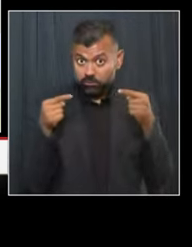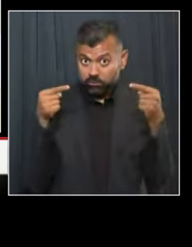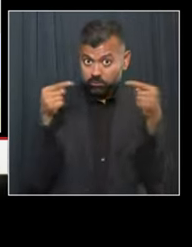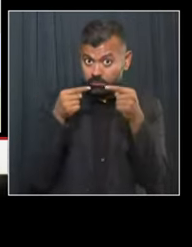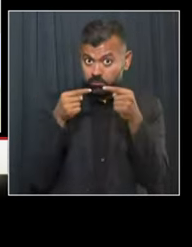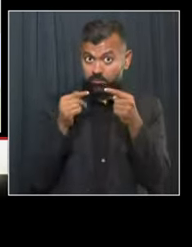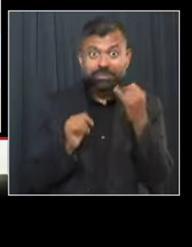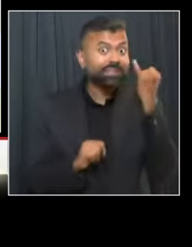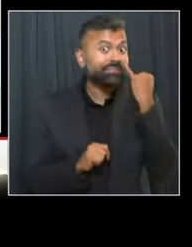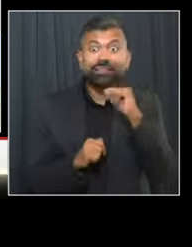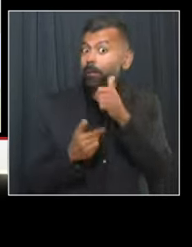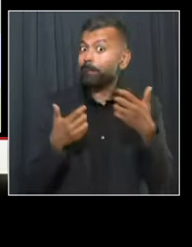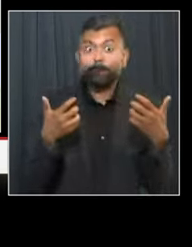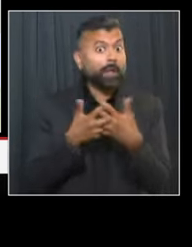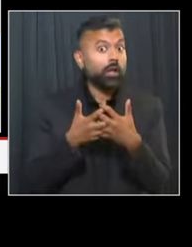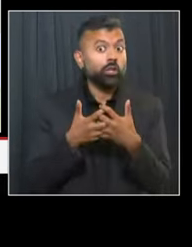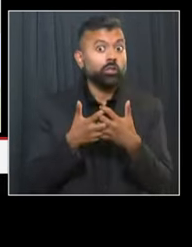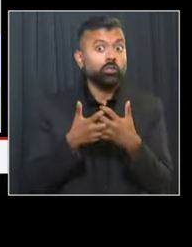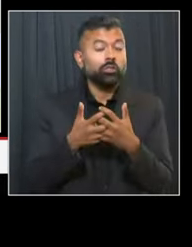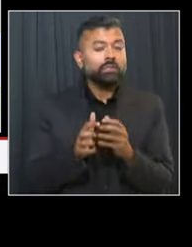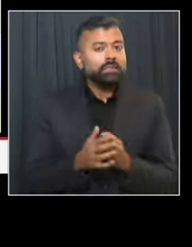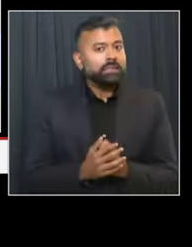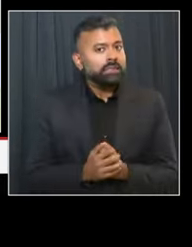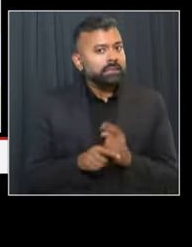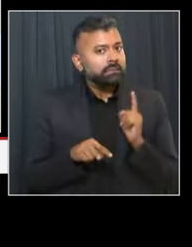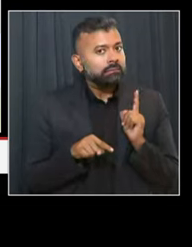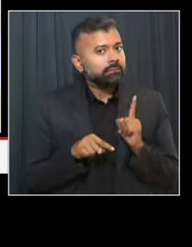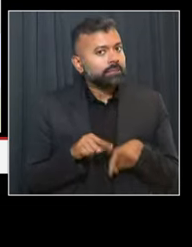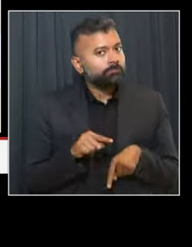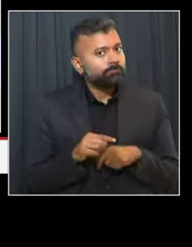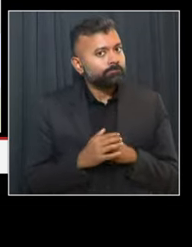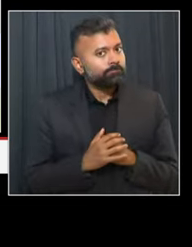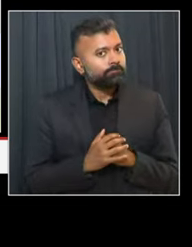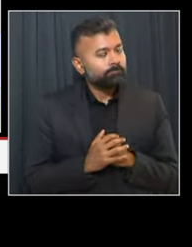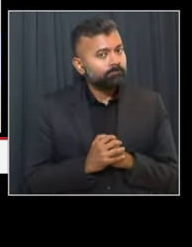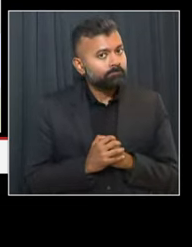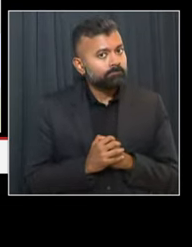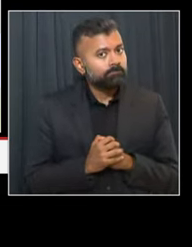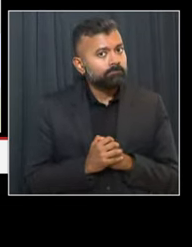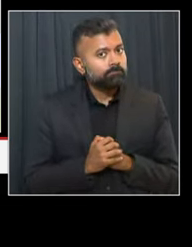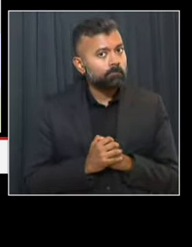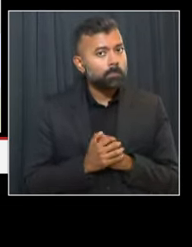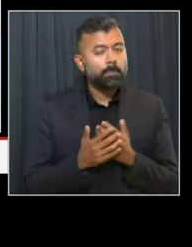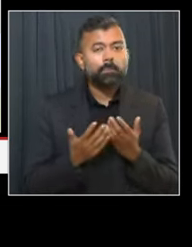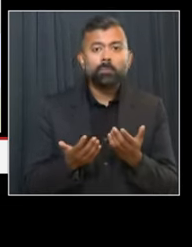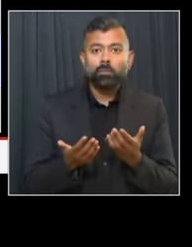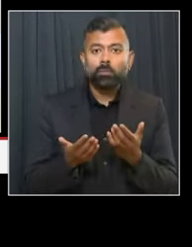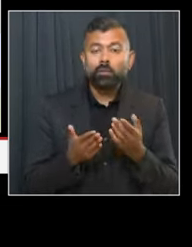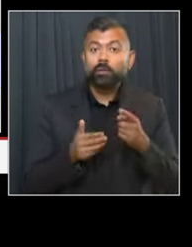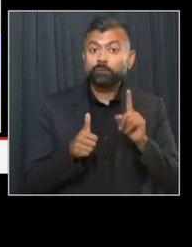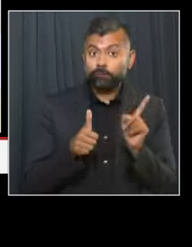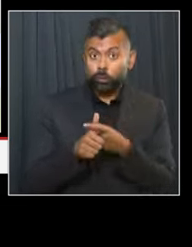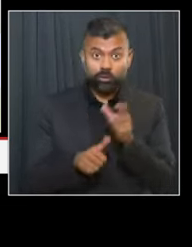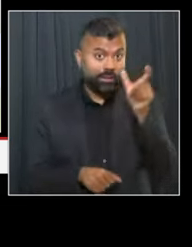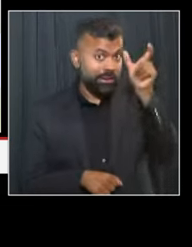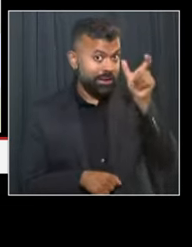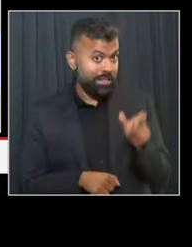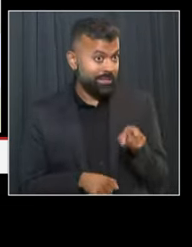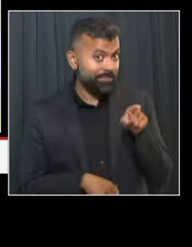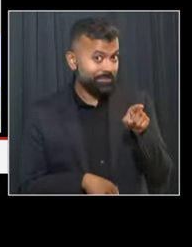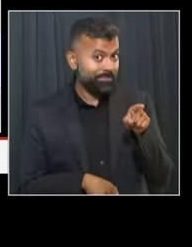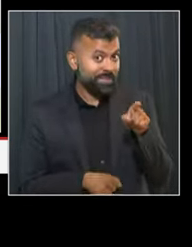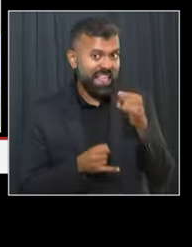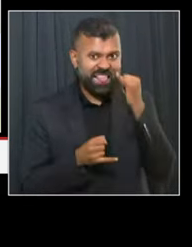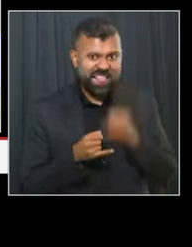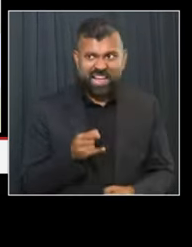spend it. And so when you checked those line items against the February revenue estimate, you saw that we now added a third fund